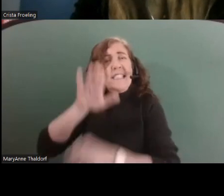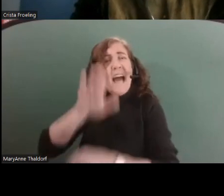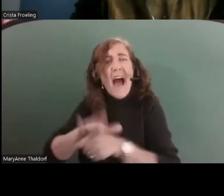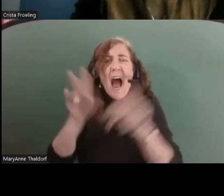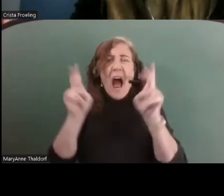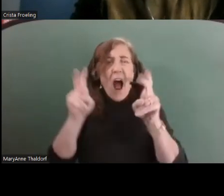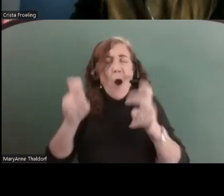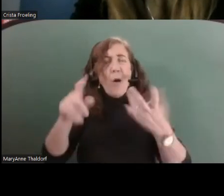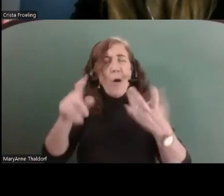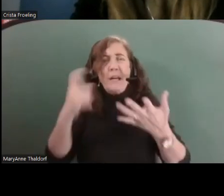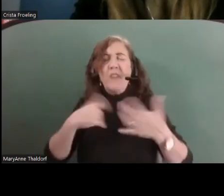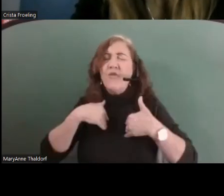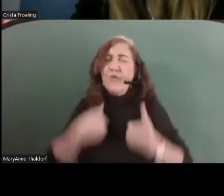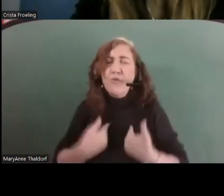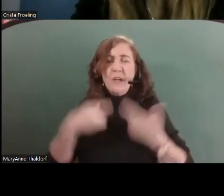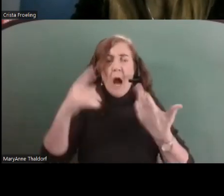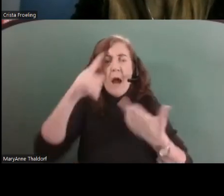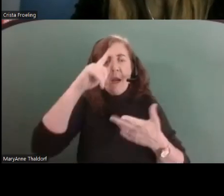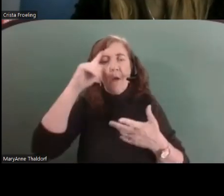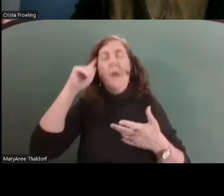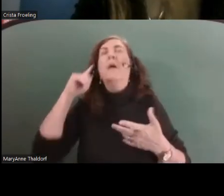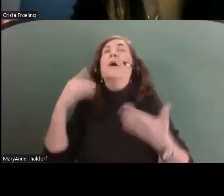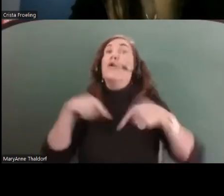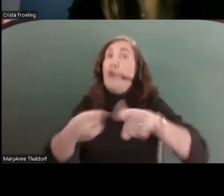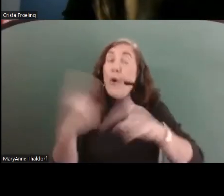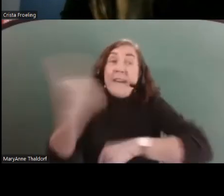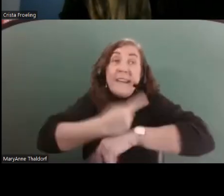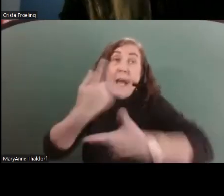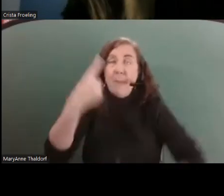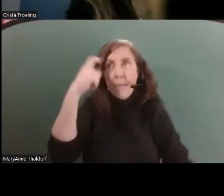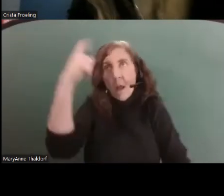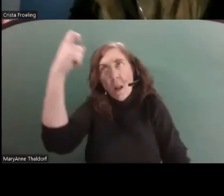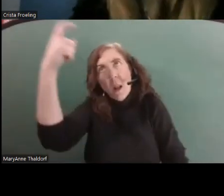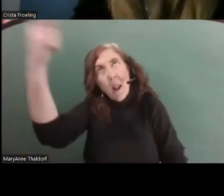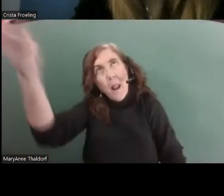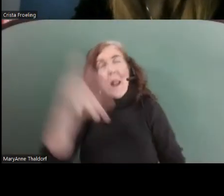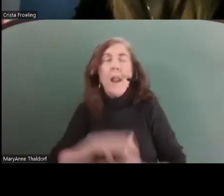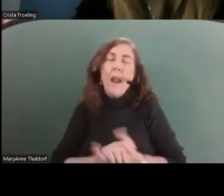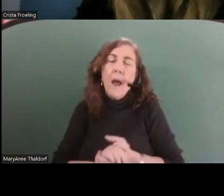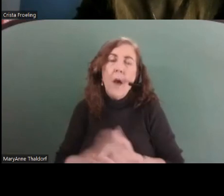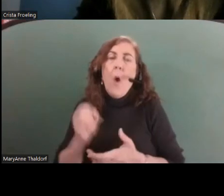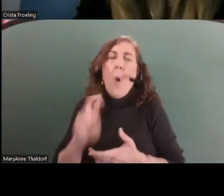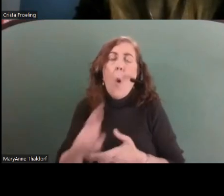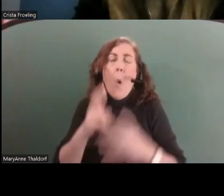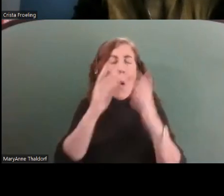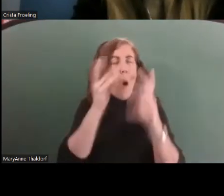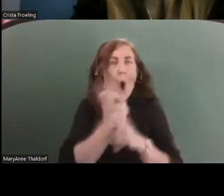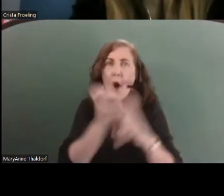They take devices off. They have difficulty following instructions,